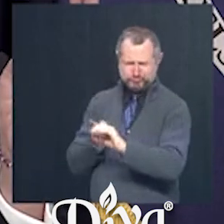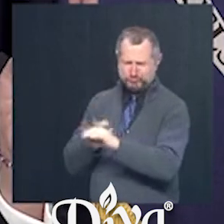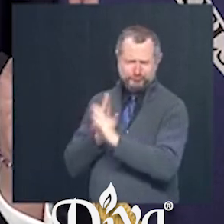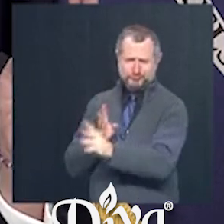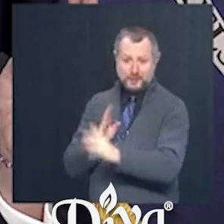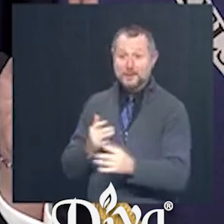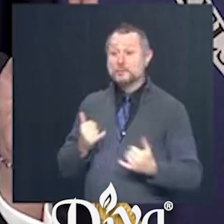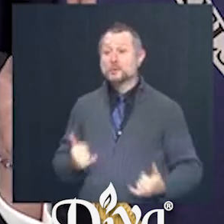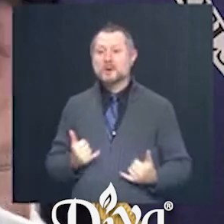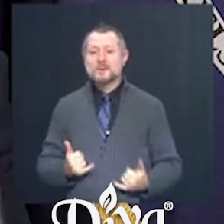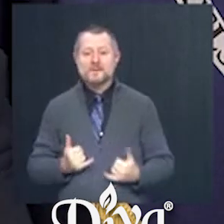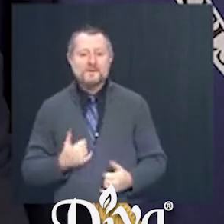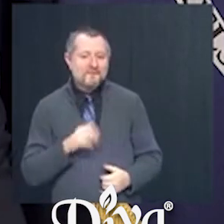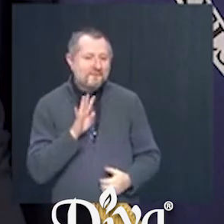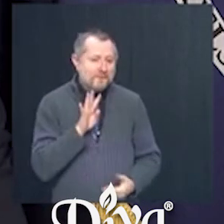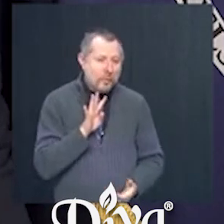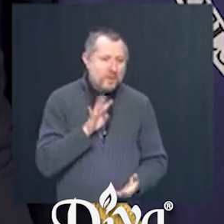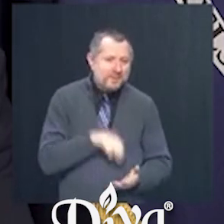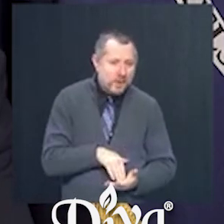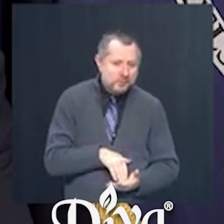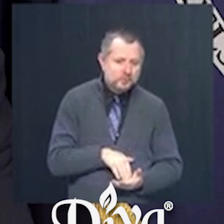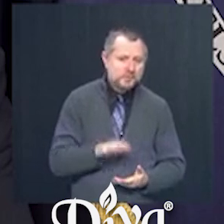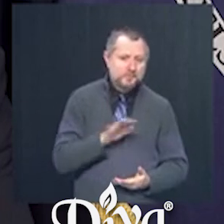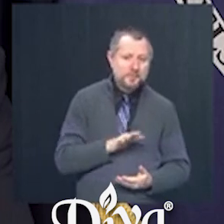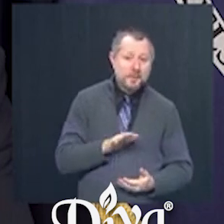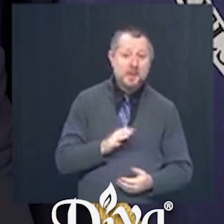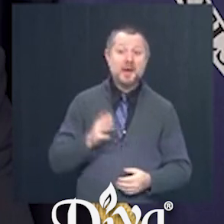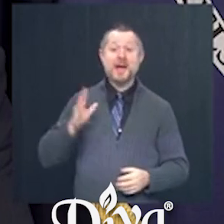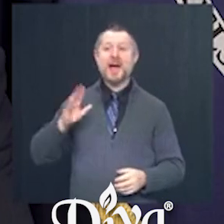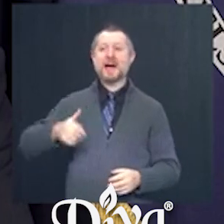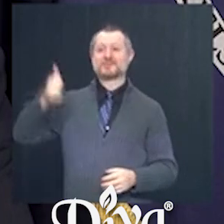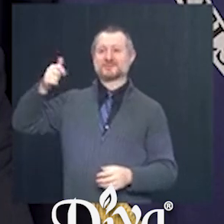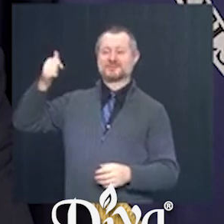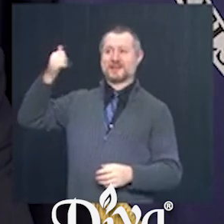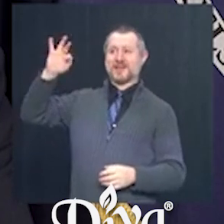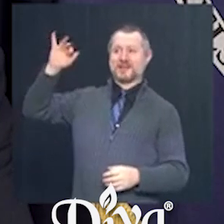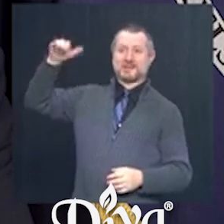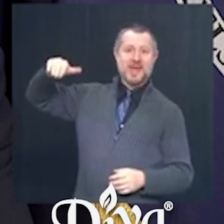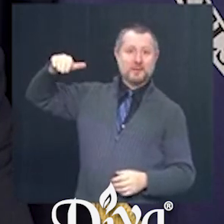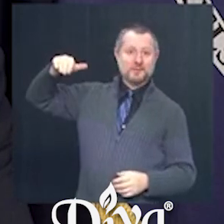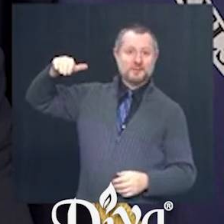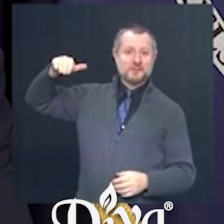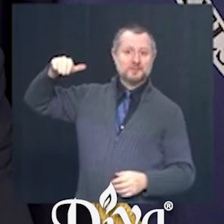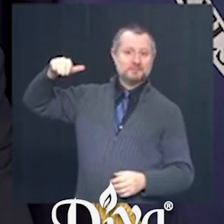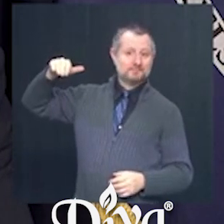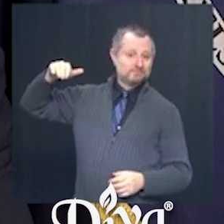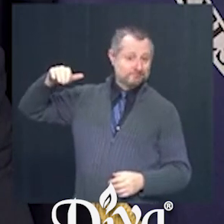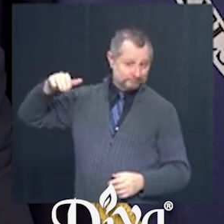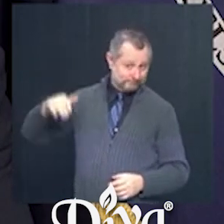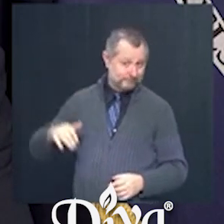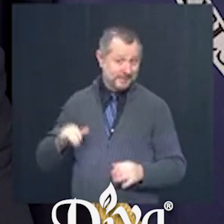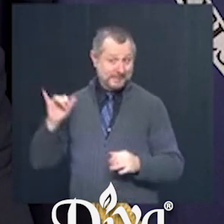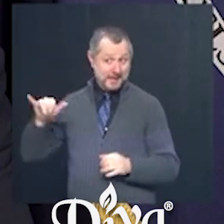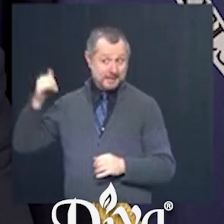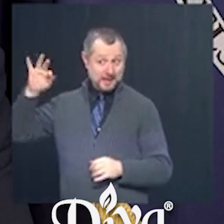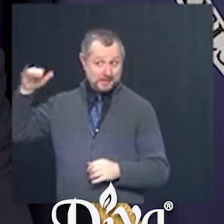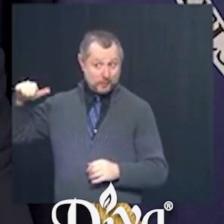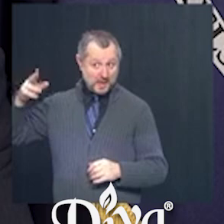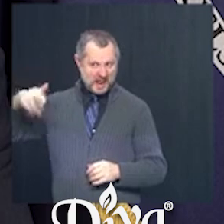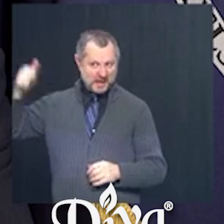people in hospital beds. 19 was the high number. And then 19 was the high number. in